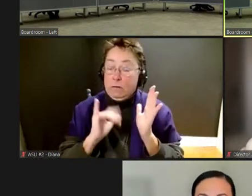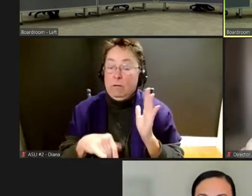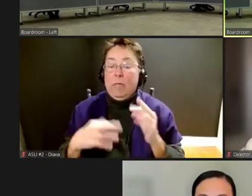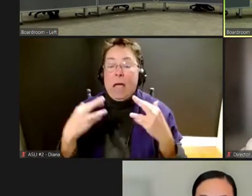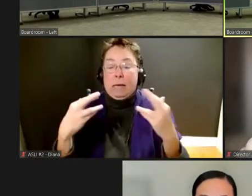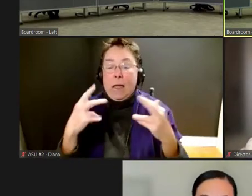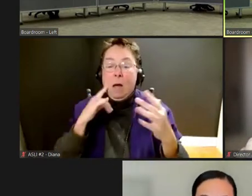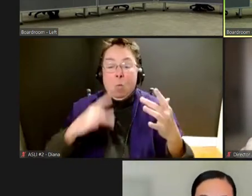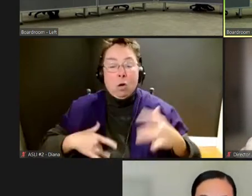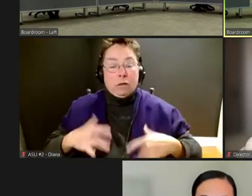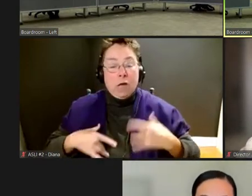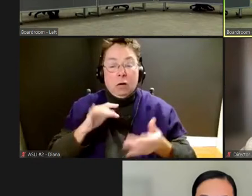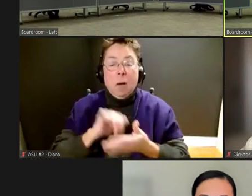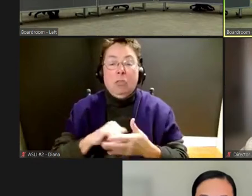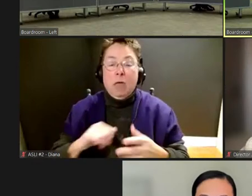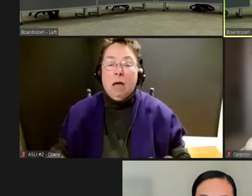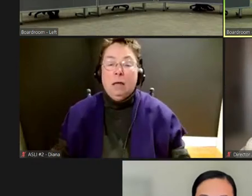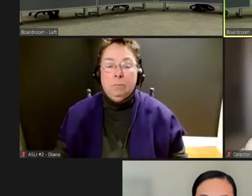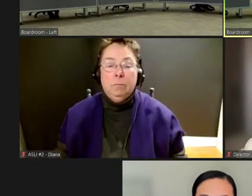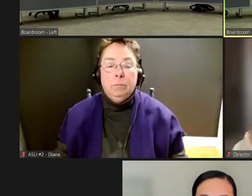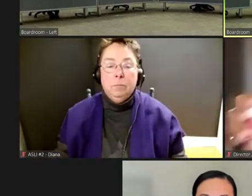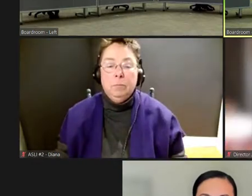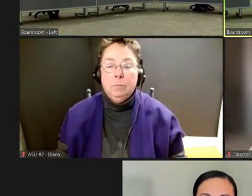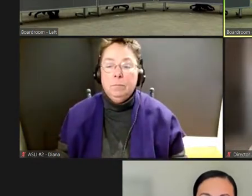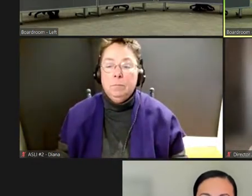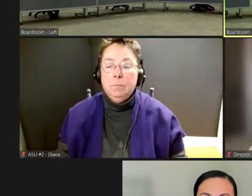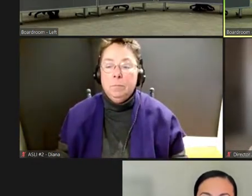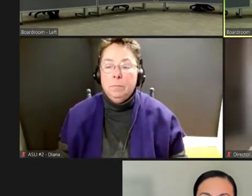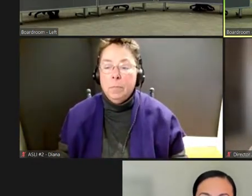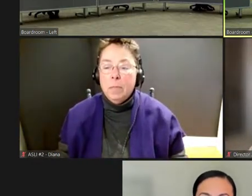really excited about moving this process forward.